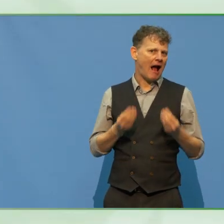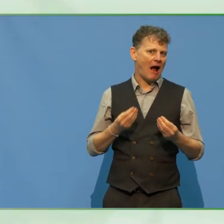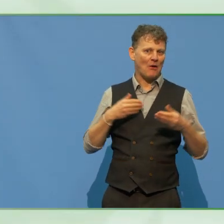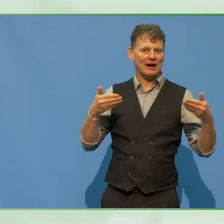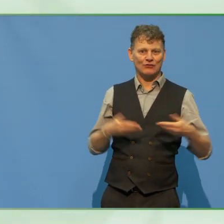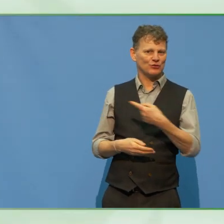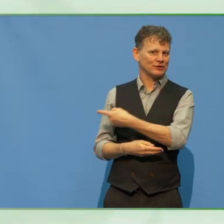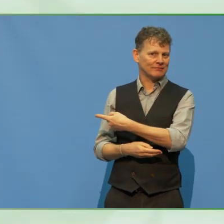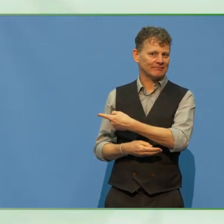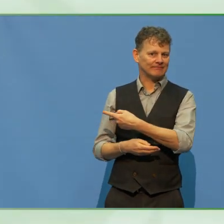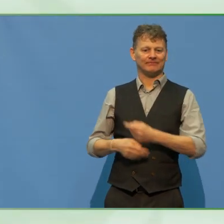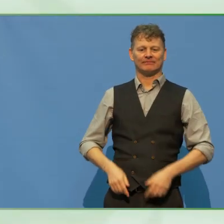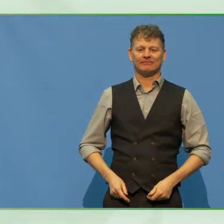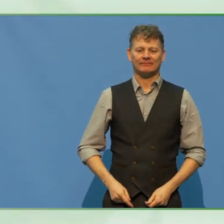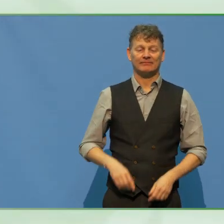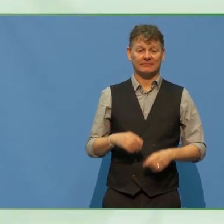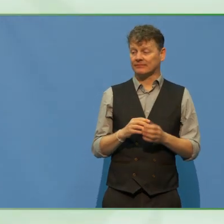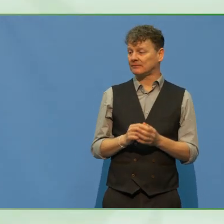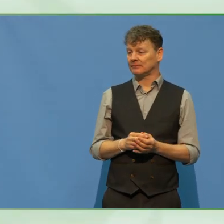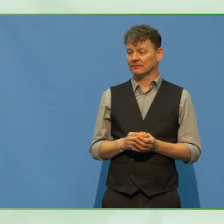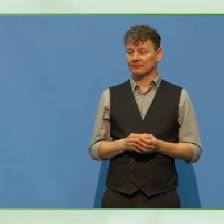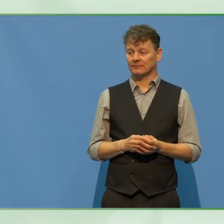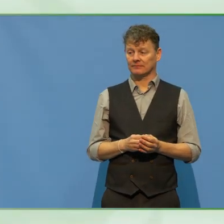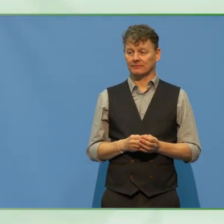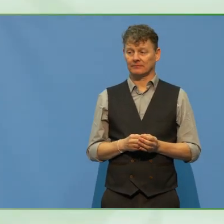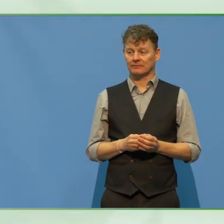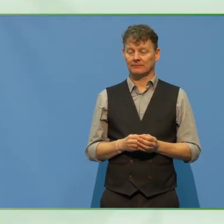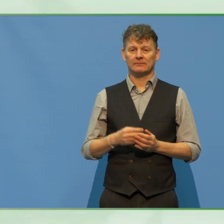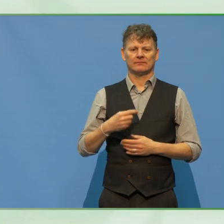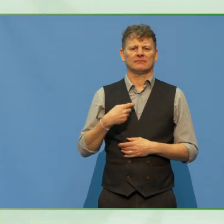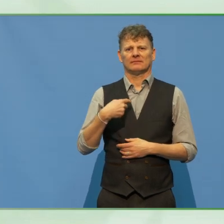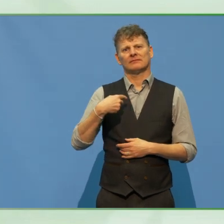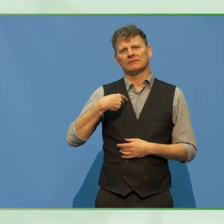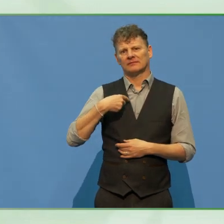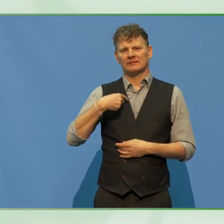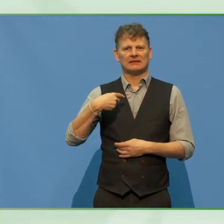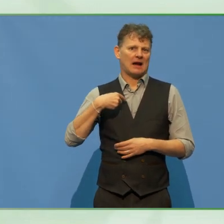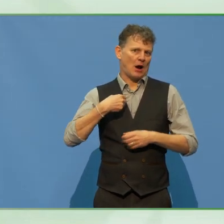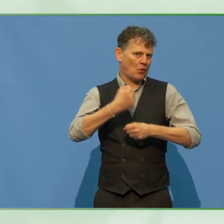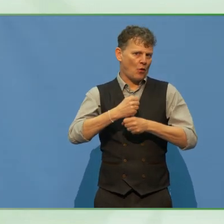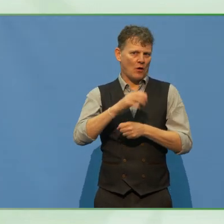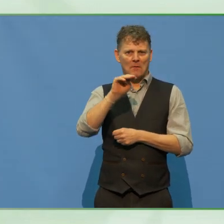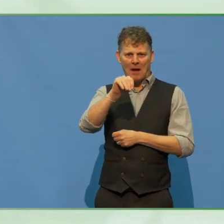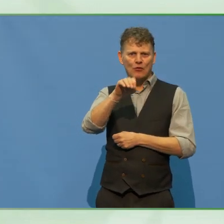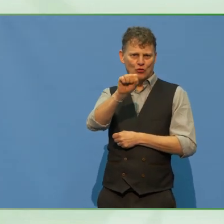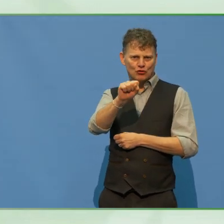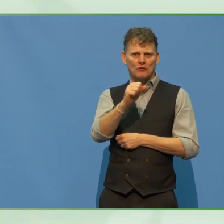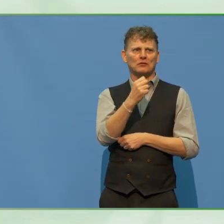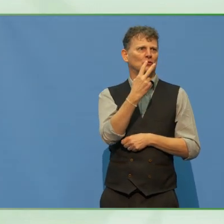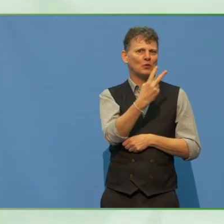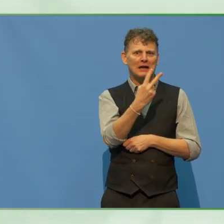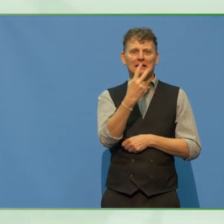I actually asked, as you would expect me to, as a nerd who's been at Microsoft for 21 years, I